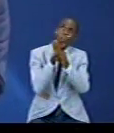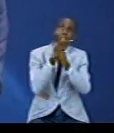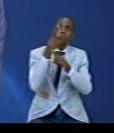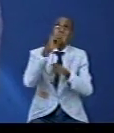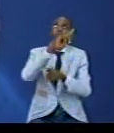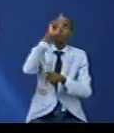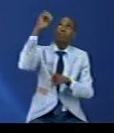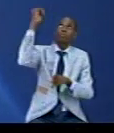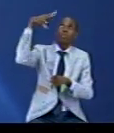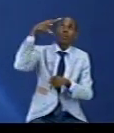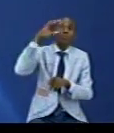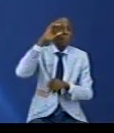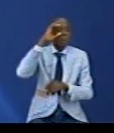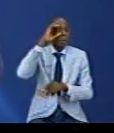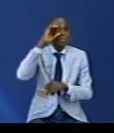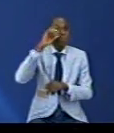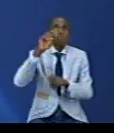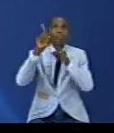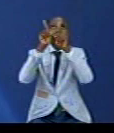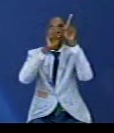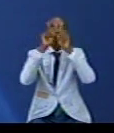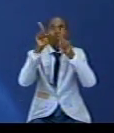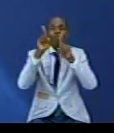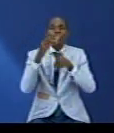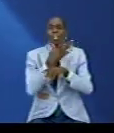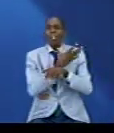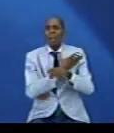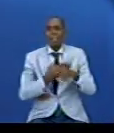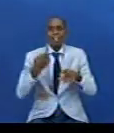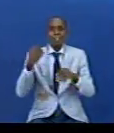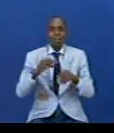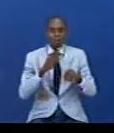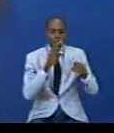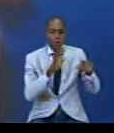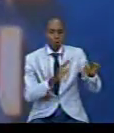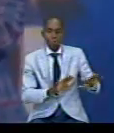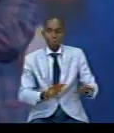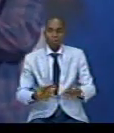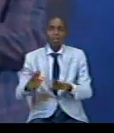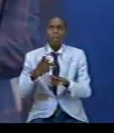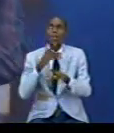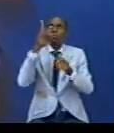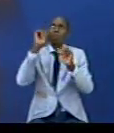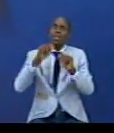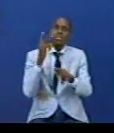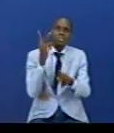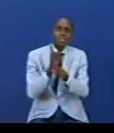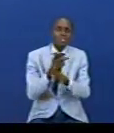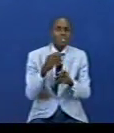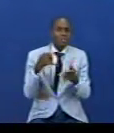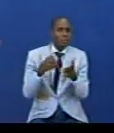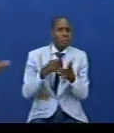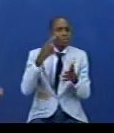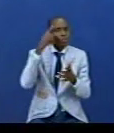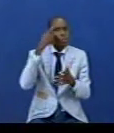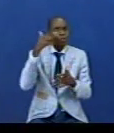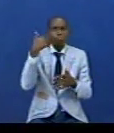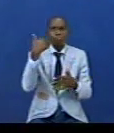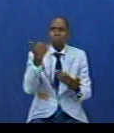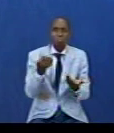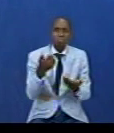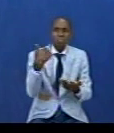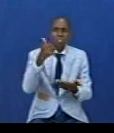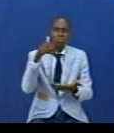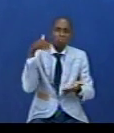moon, the stars, and then the ocean, if you can keep that for thousands of years, and the land,